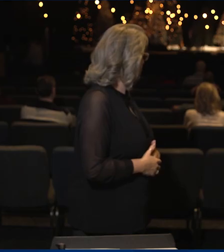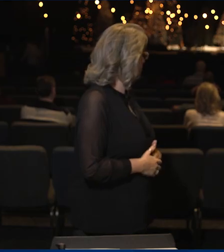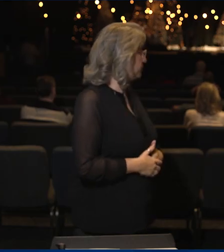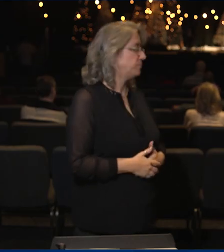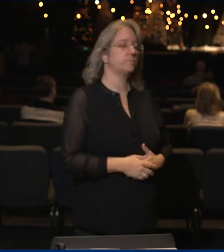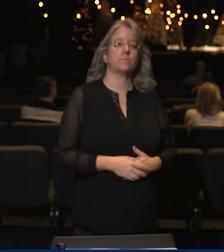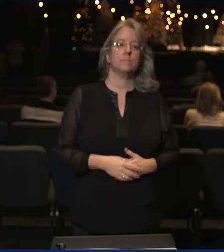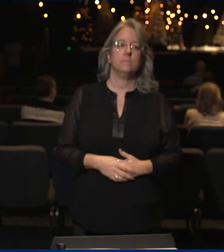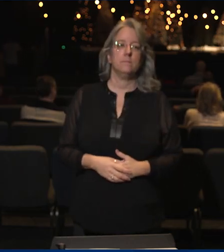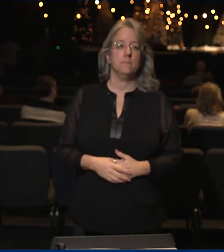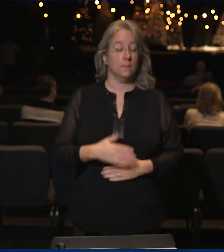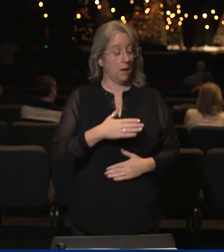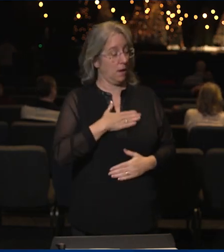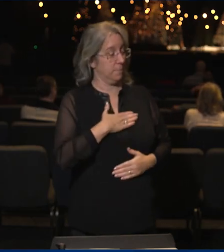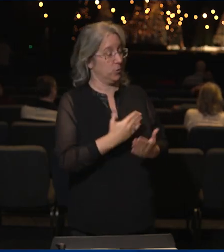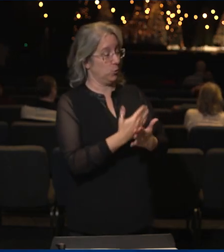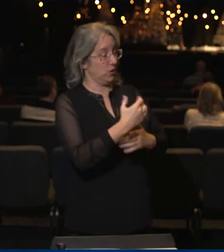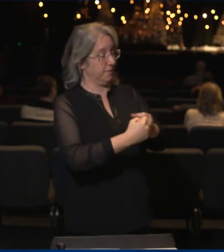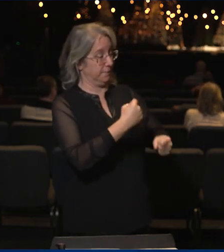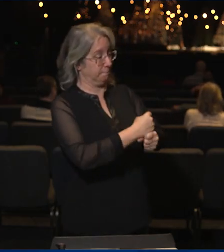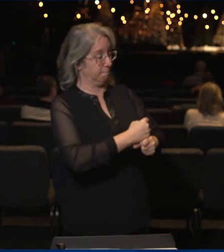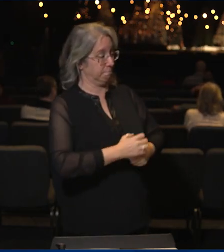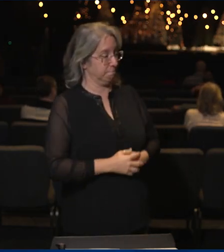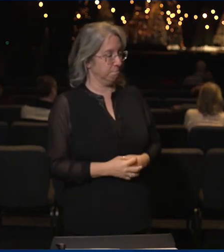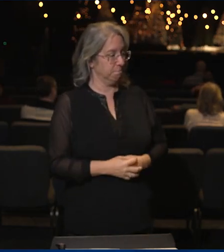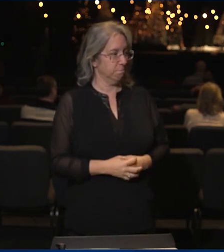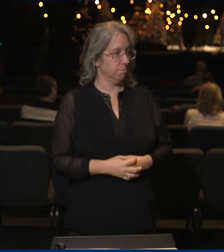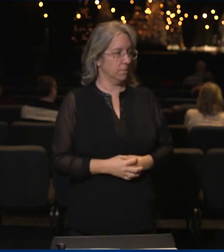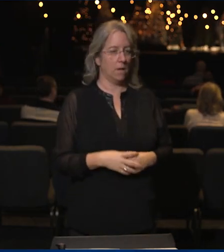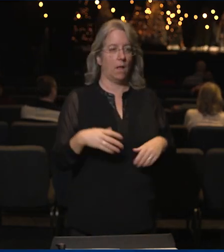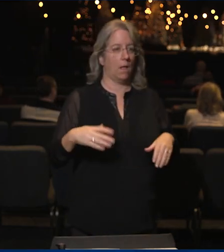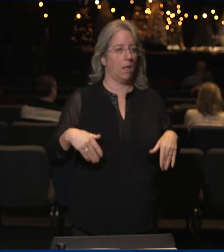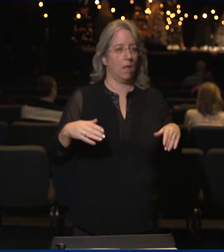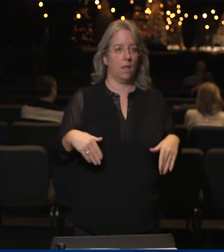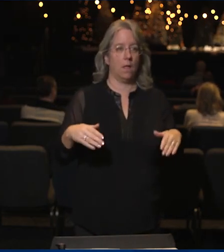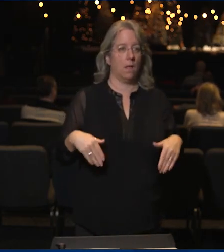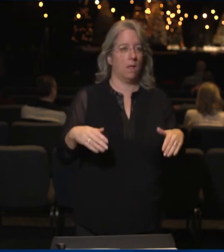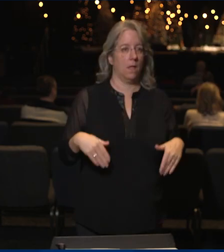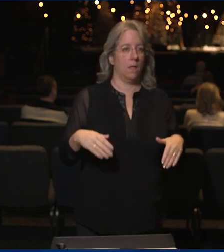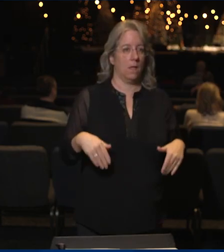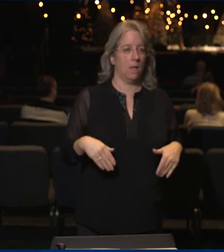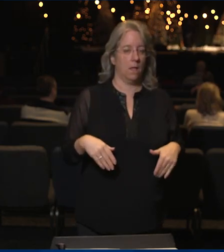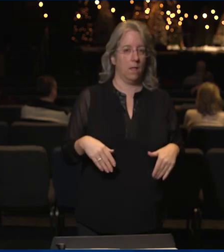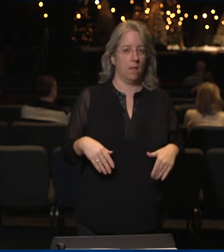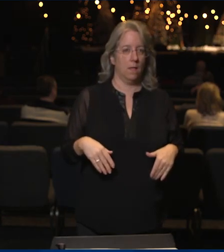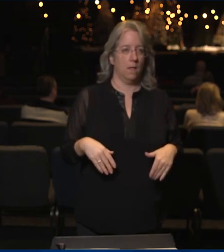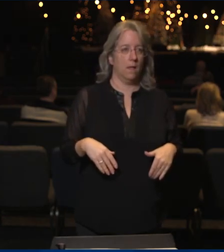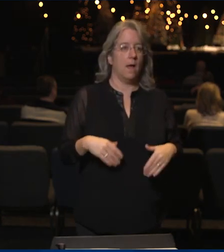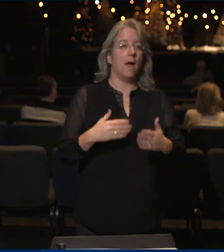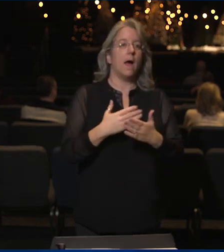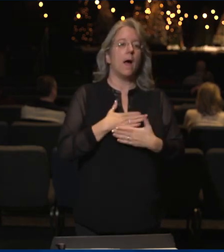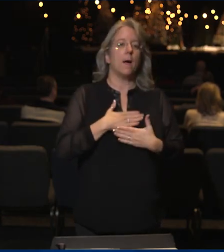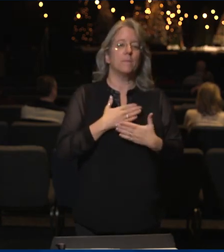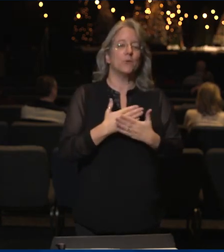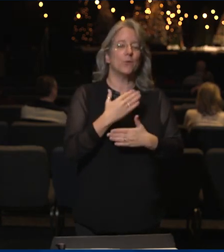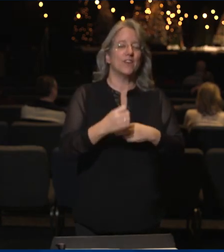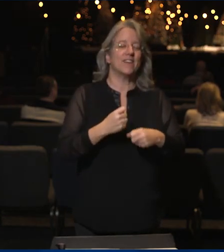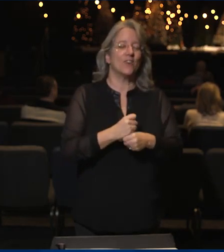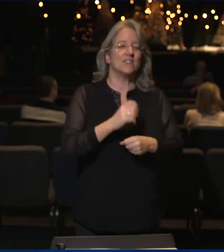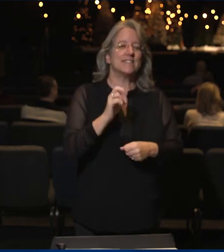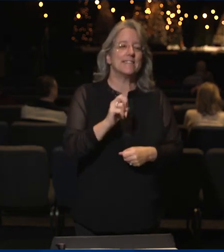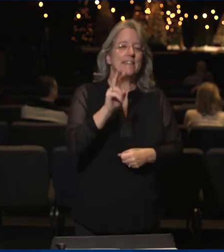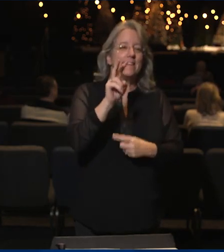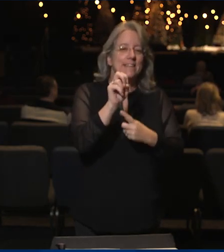Happy New Year. Not yet. Close enough. Happy New Year's Eve.